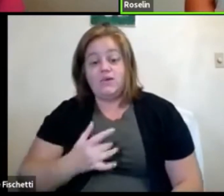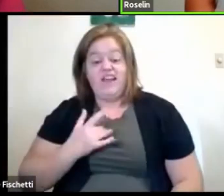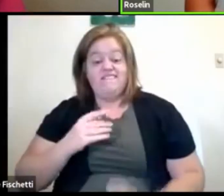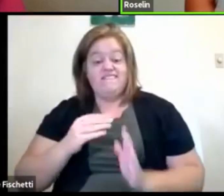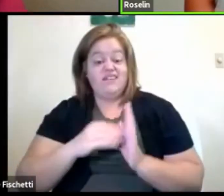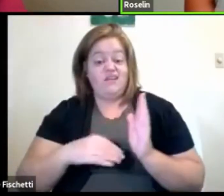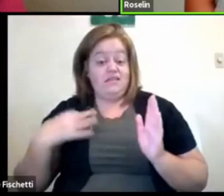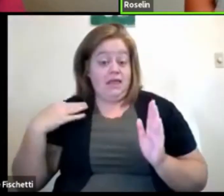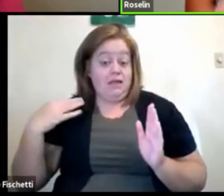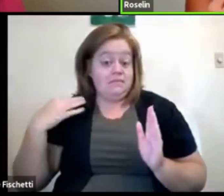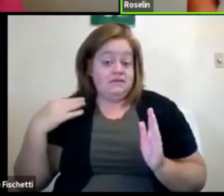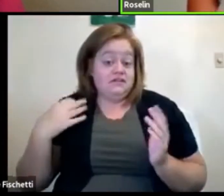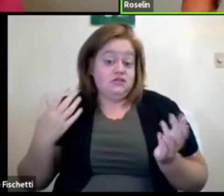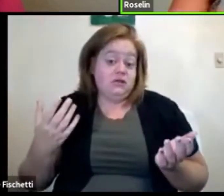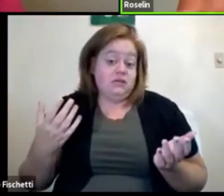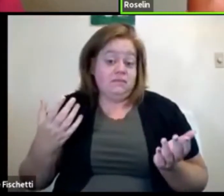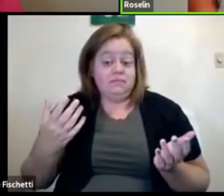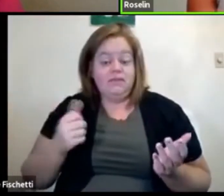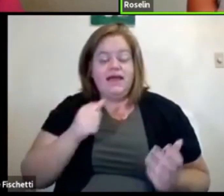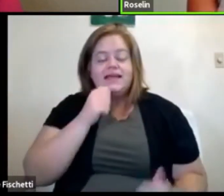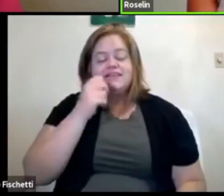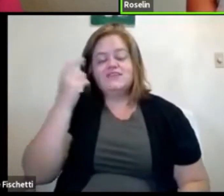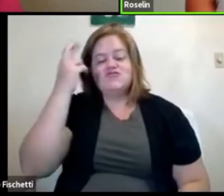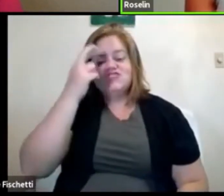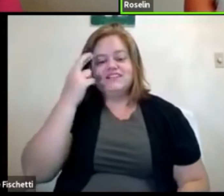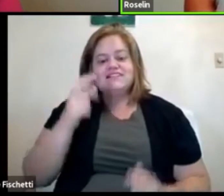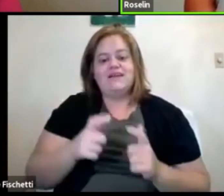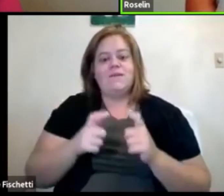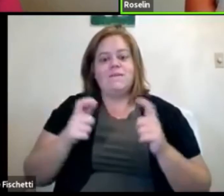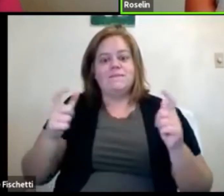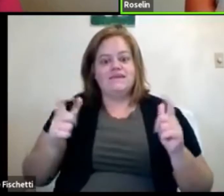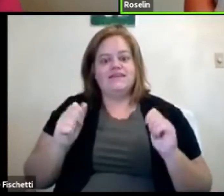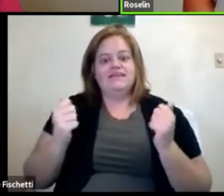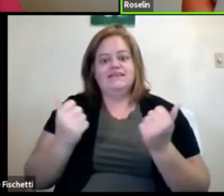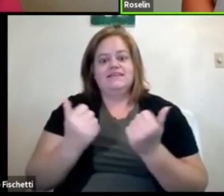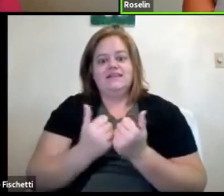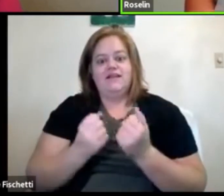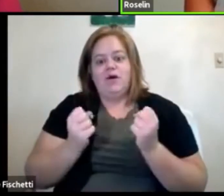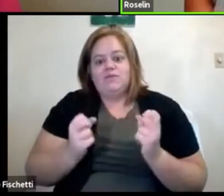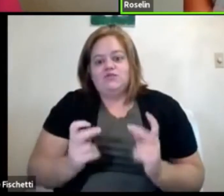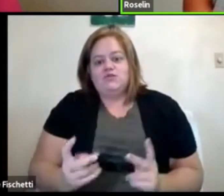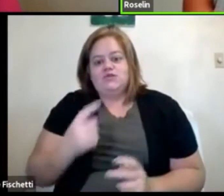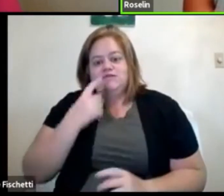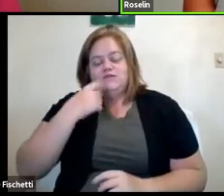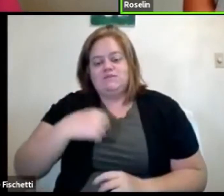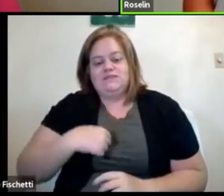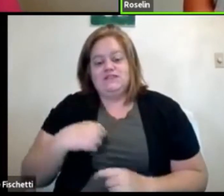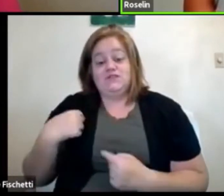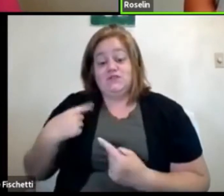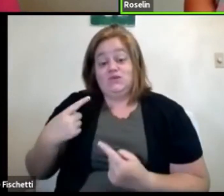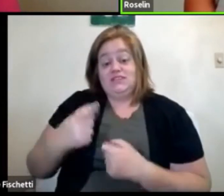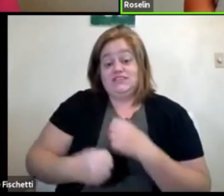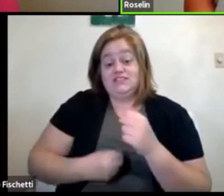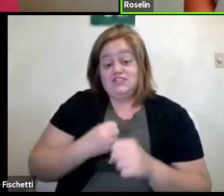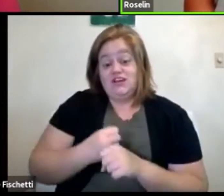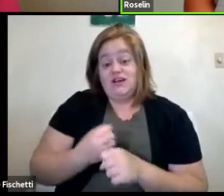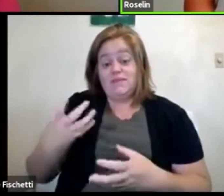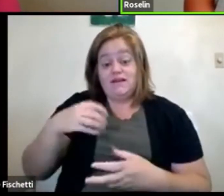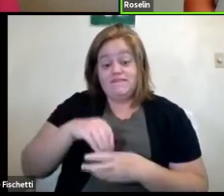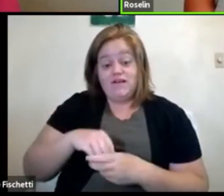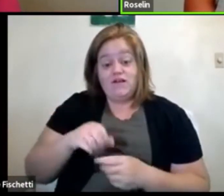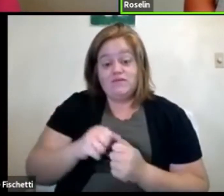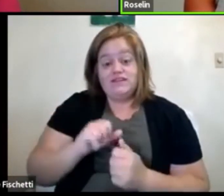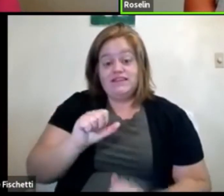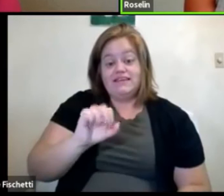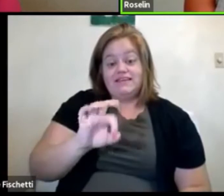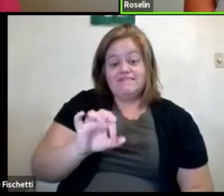really didn't realize how big of an opportunity it was. So this past year that I've been involved, just